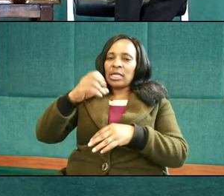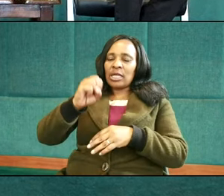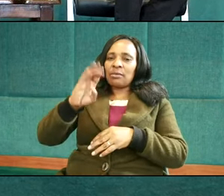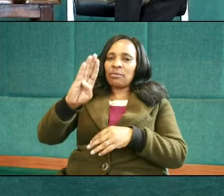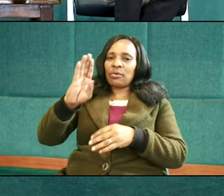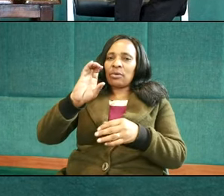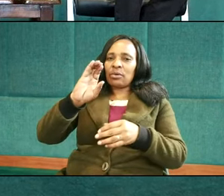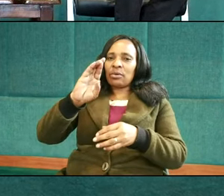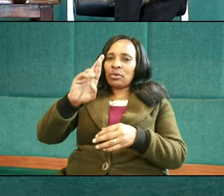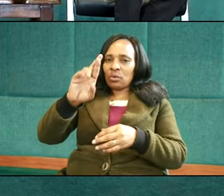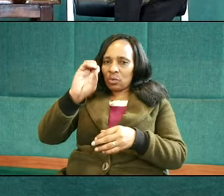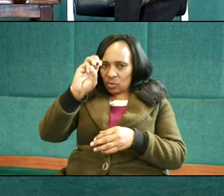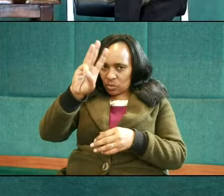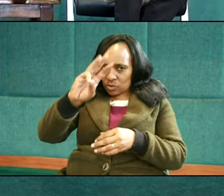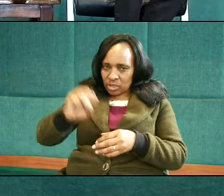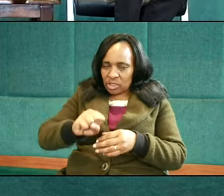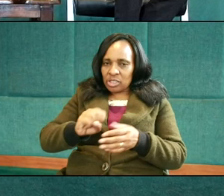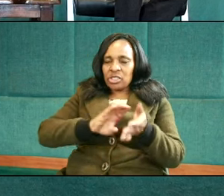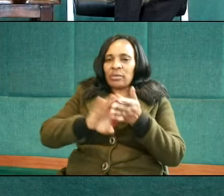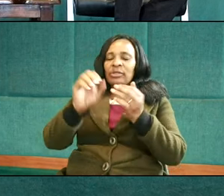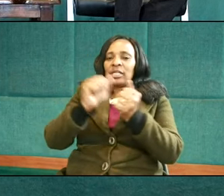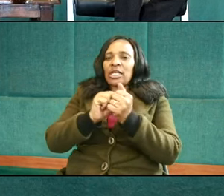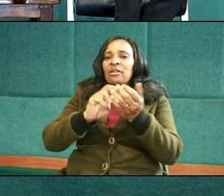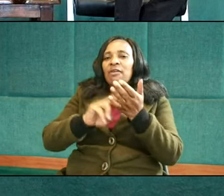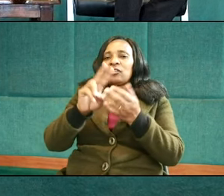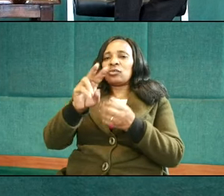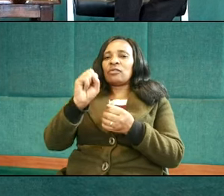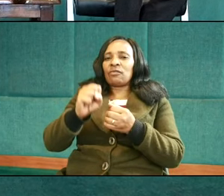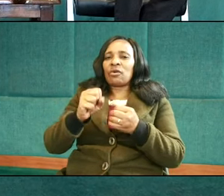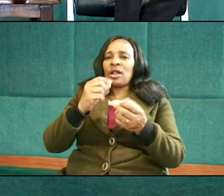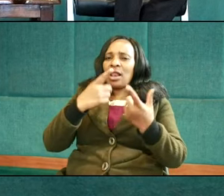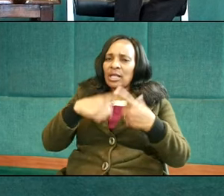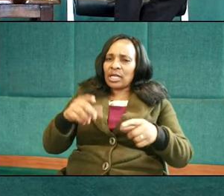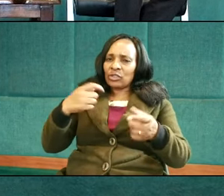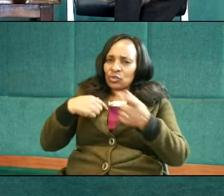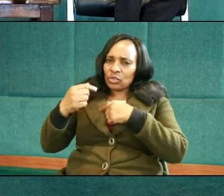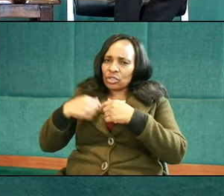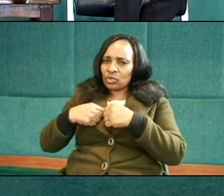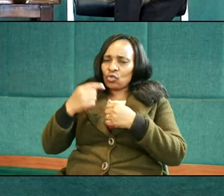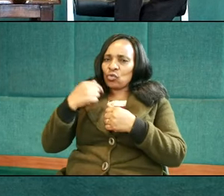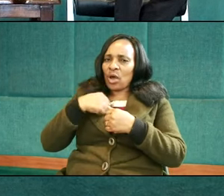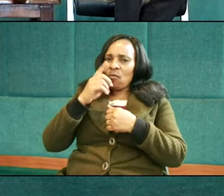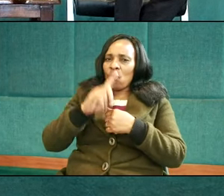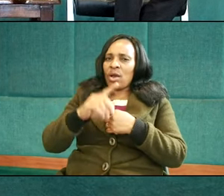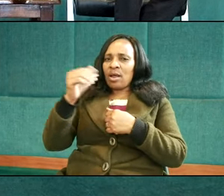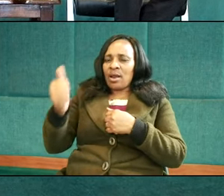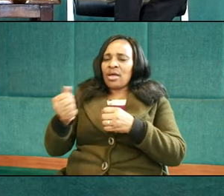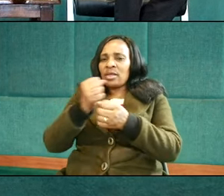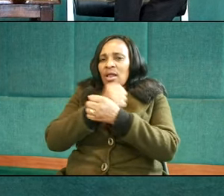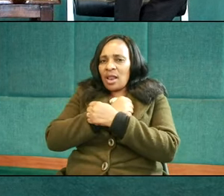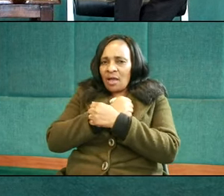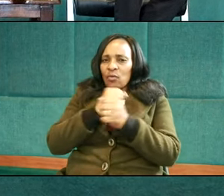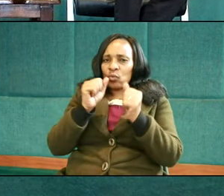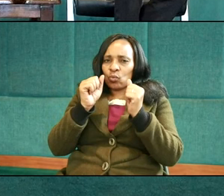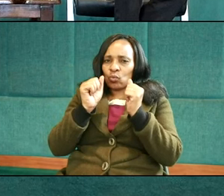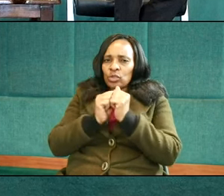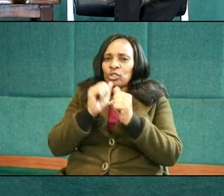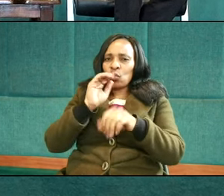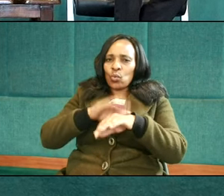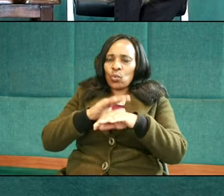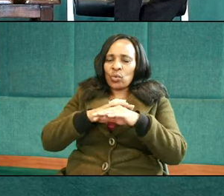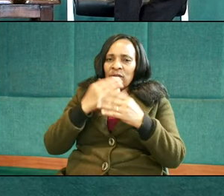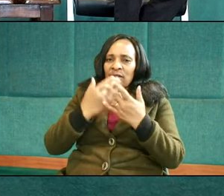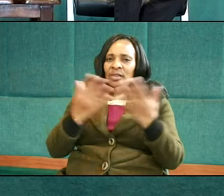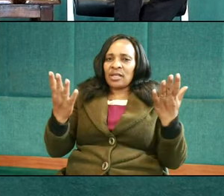10:24. Mm-hmm. And let us consider how we may spur one another toward love and good deeds, not giving